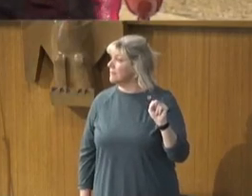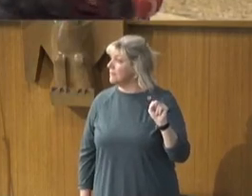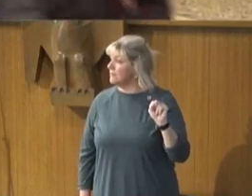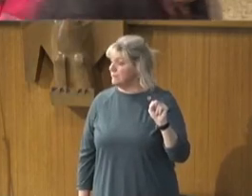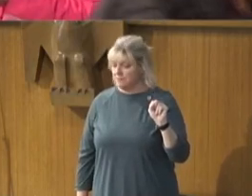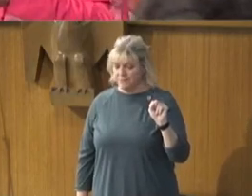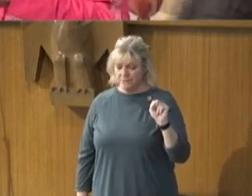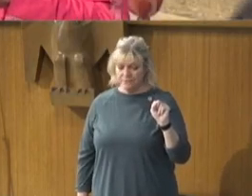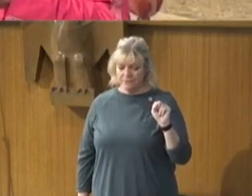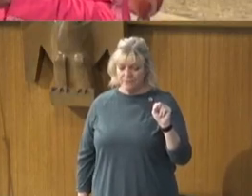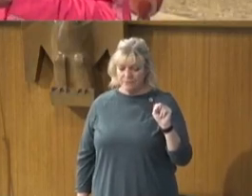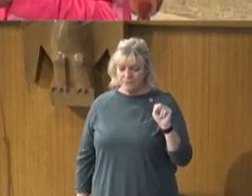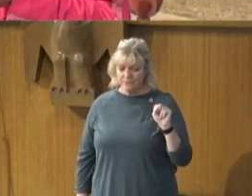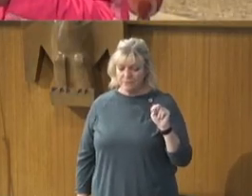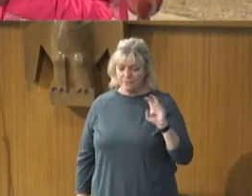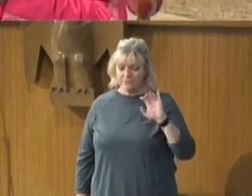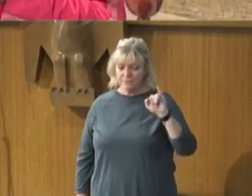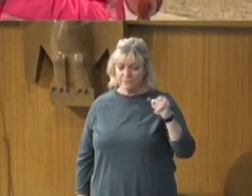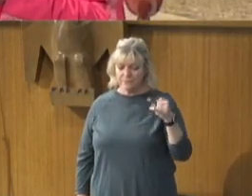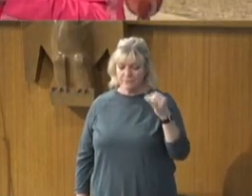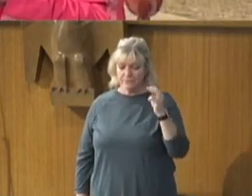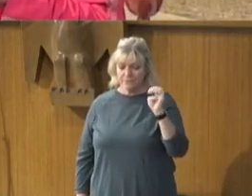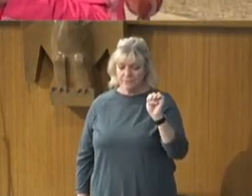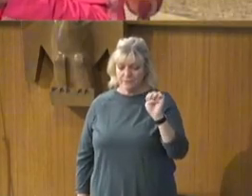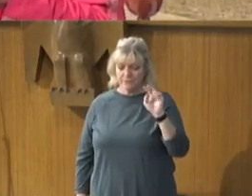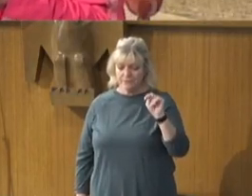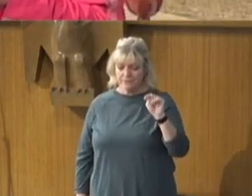Justin Jackson.